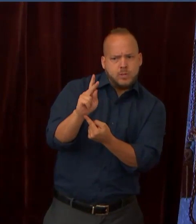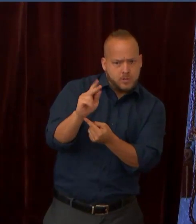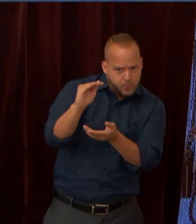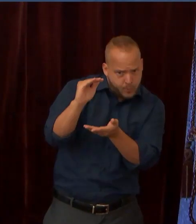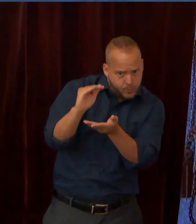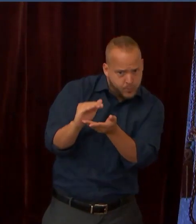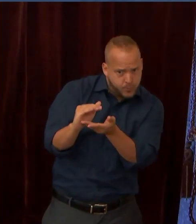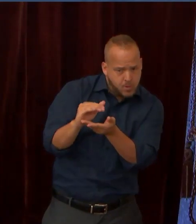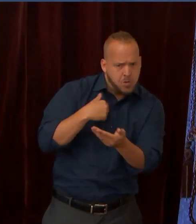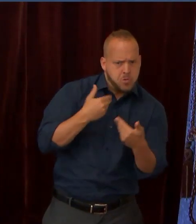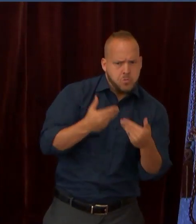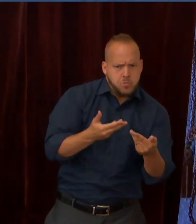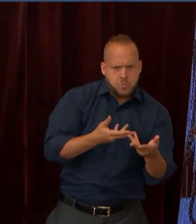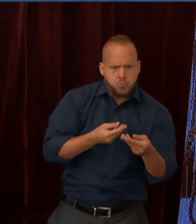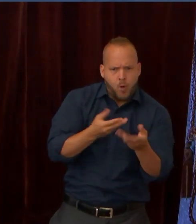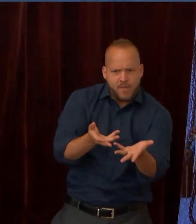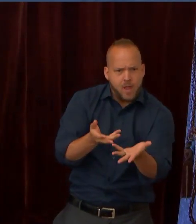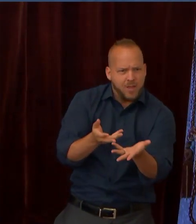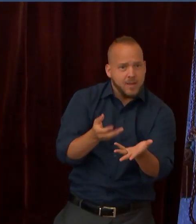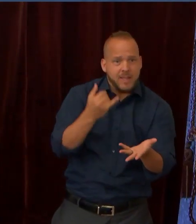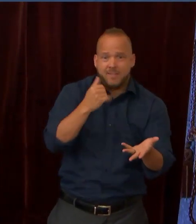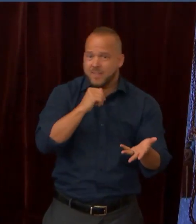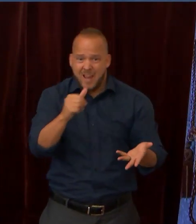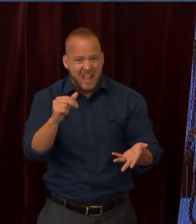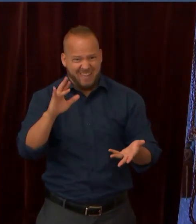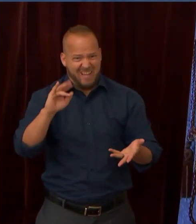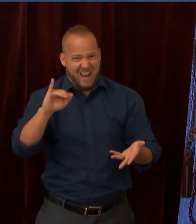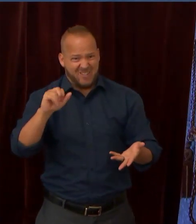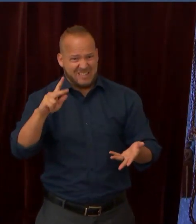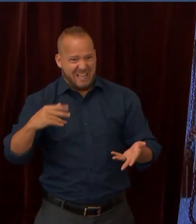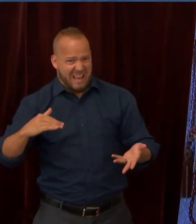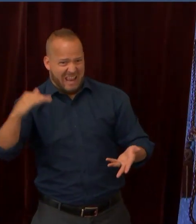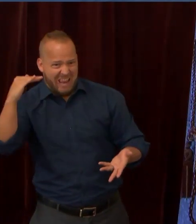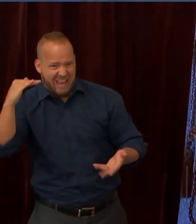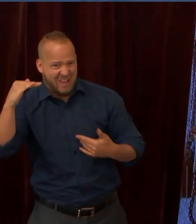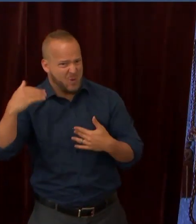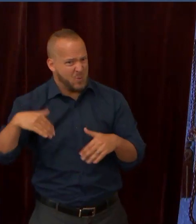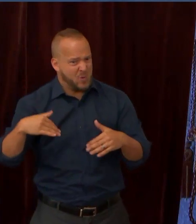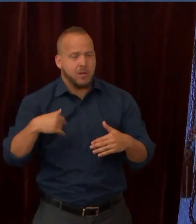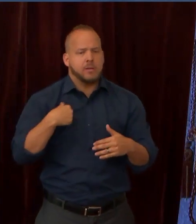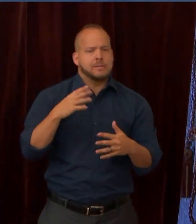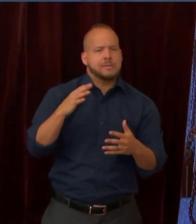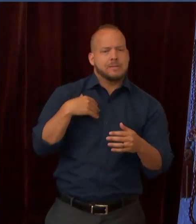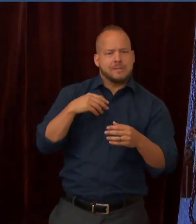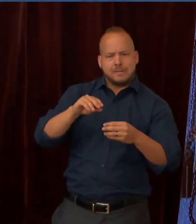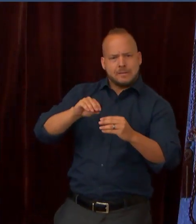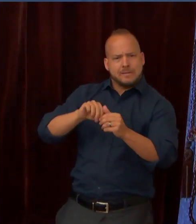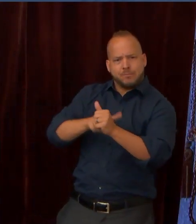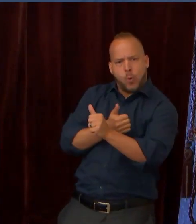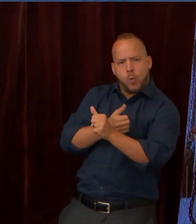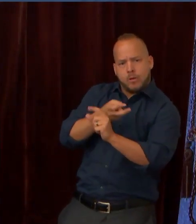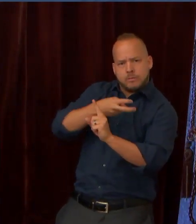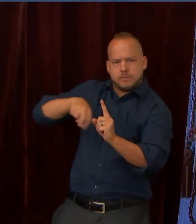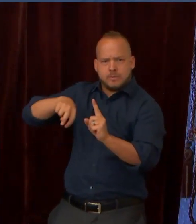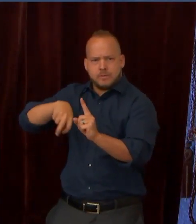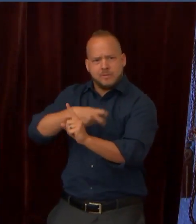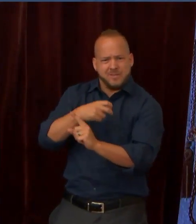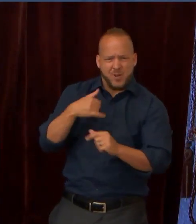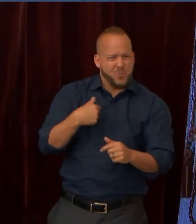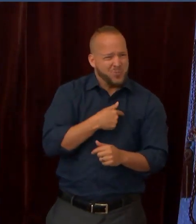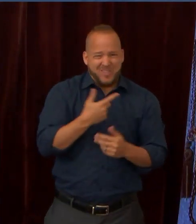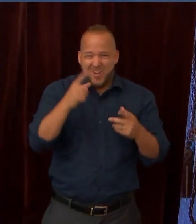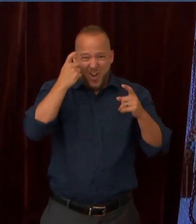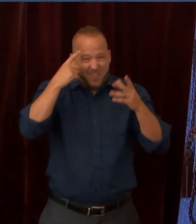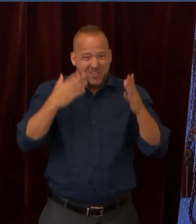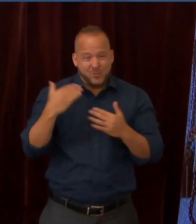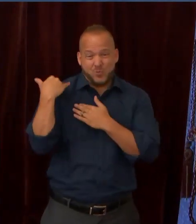law. And now we are taking a step, I think an appropriate one and a very reasonable one and carefully thought out, to